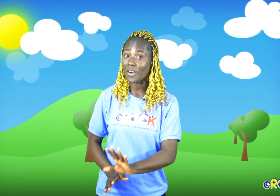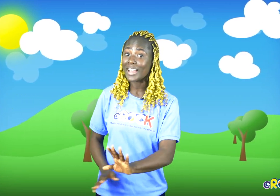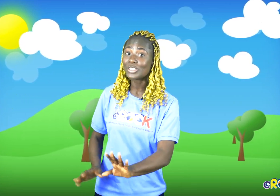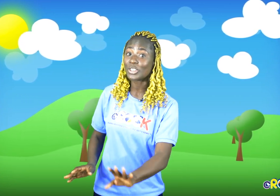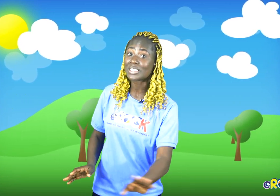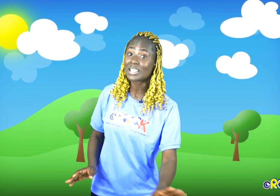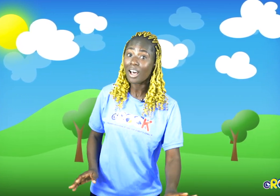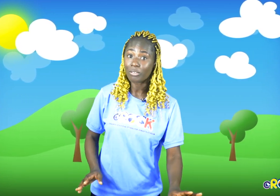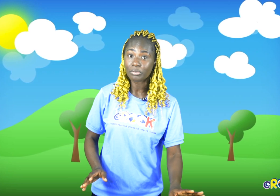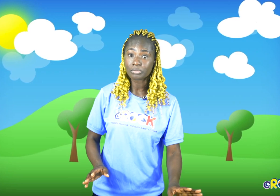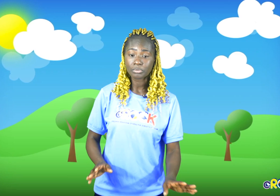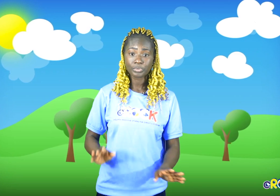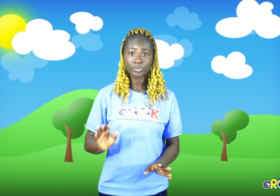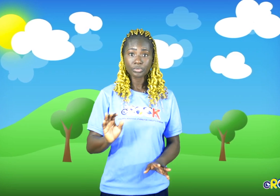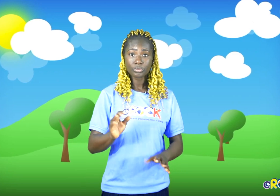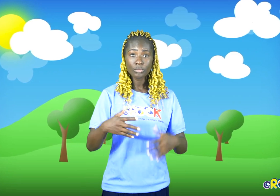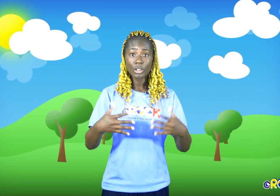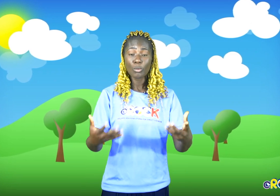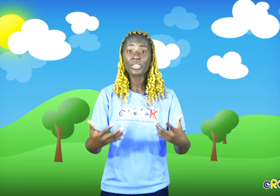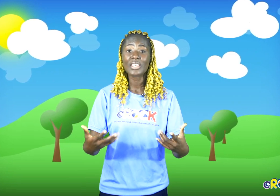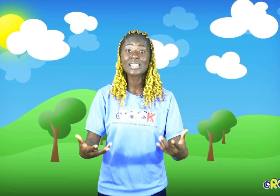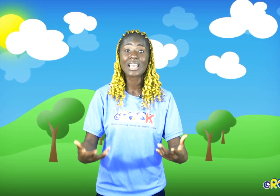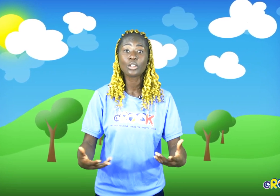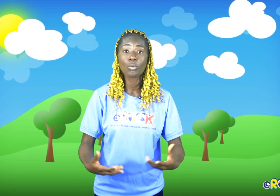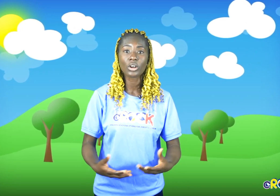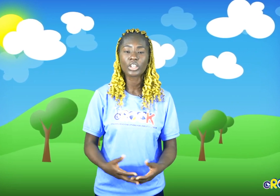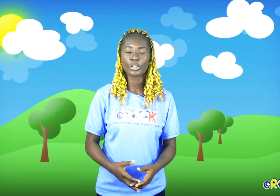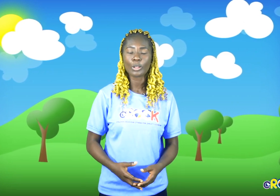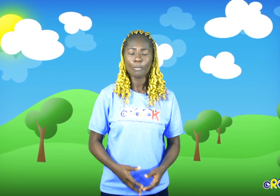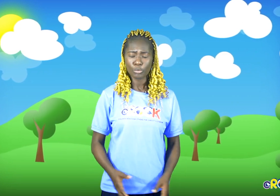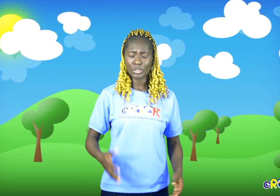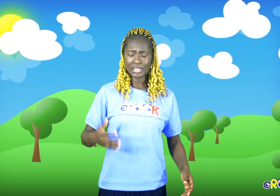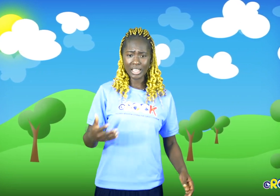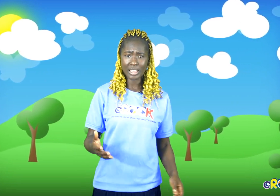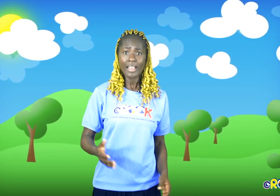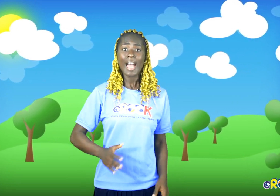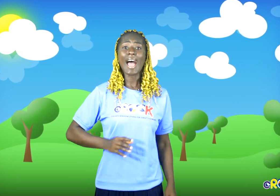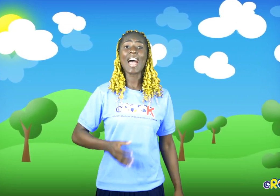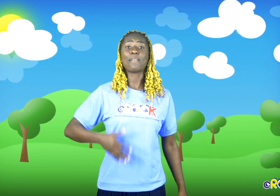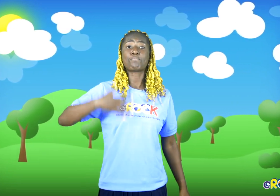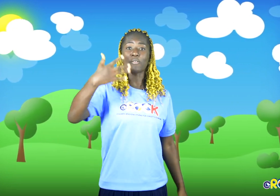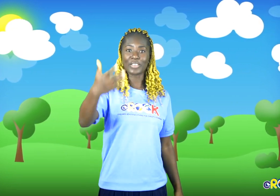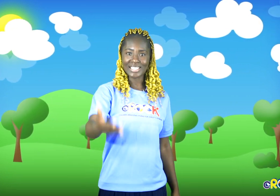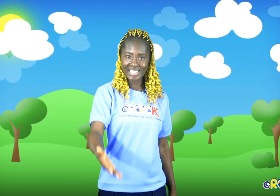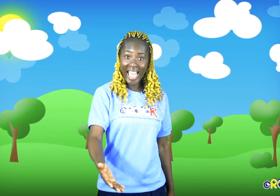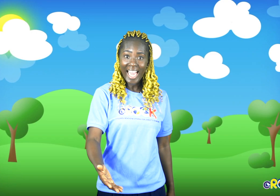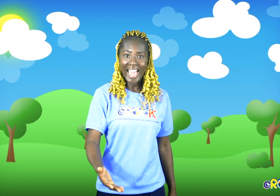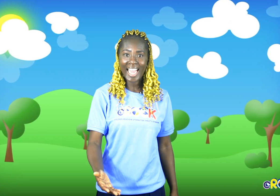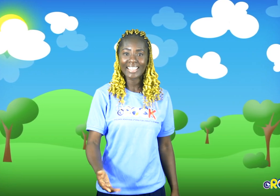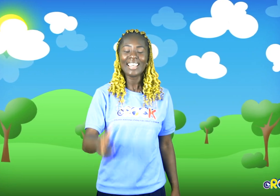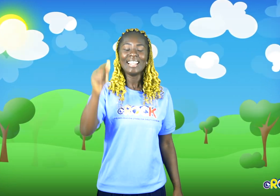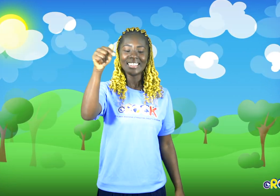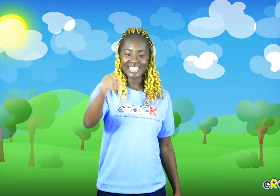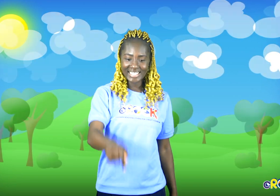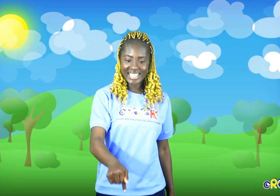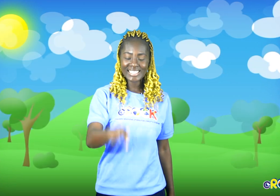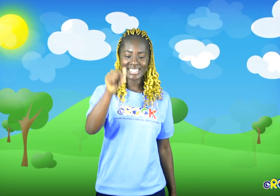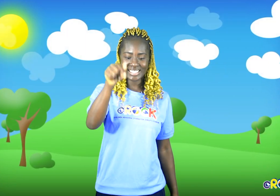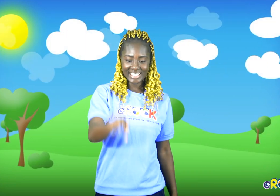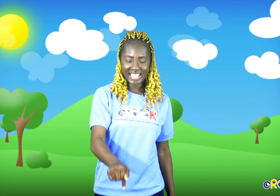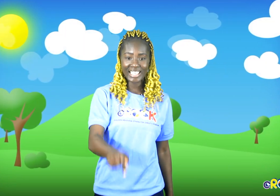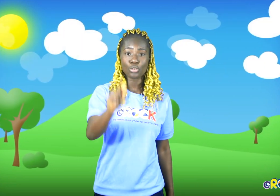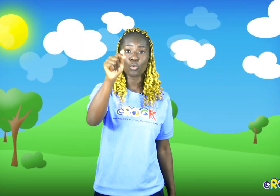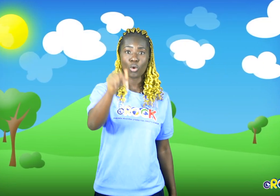you find yourself, when things are not working, you say, I prophesy